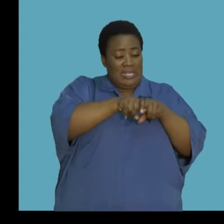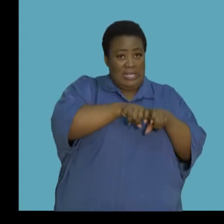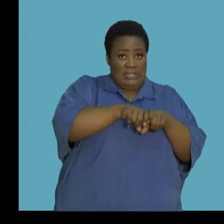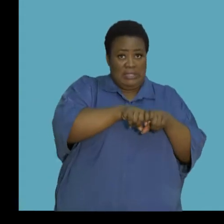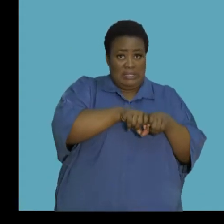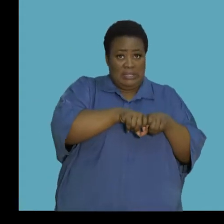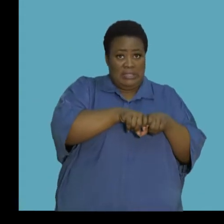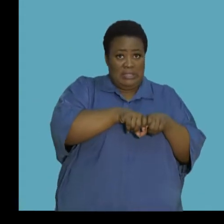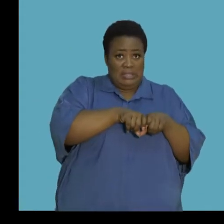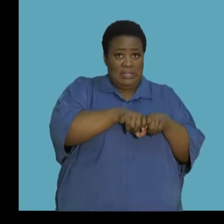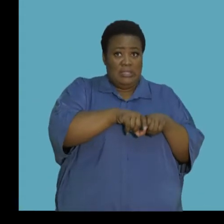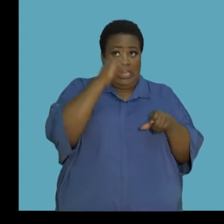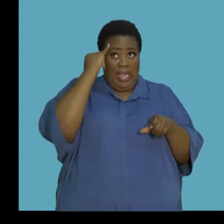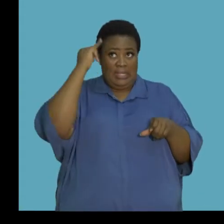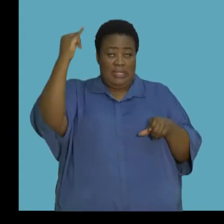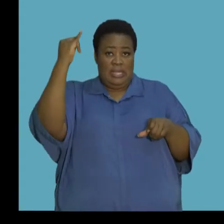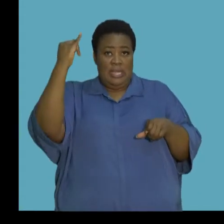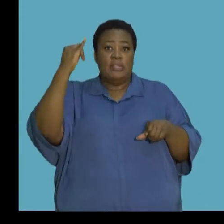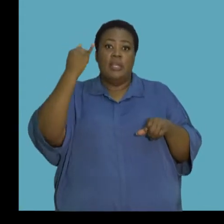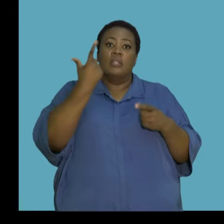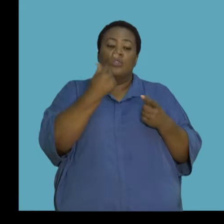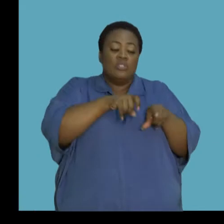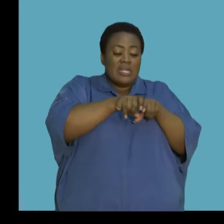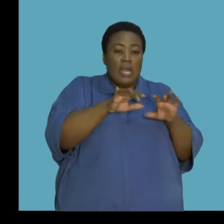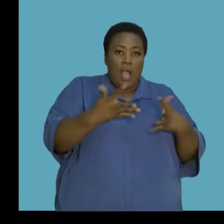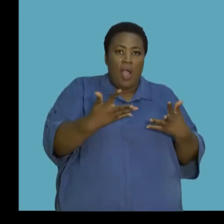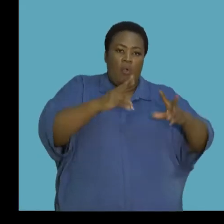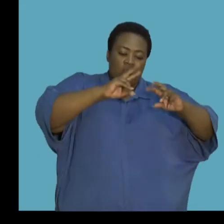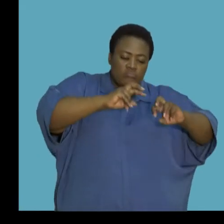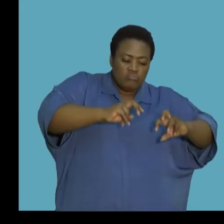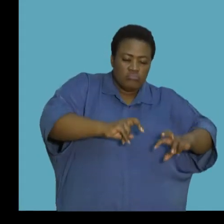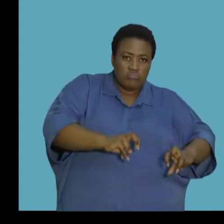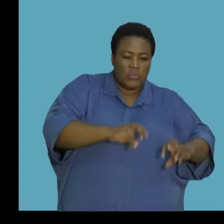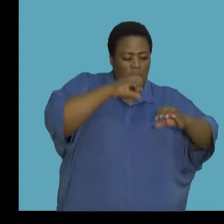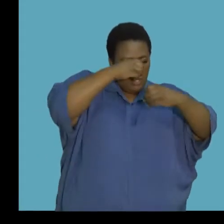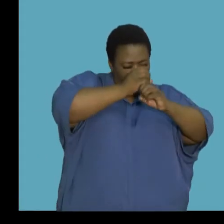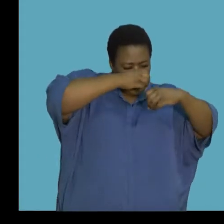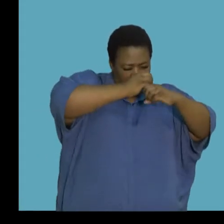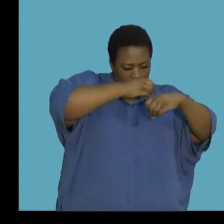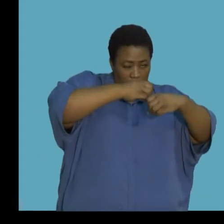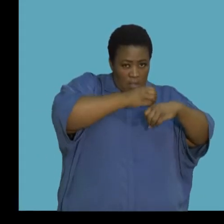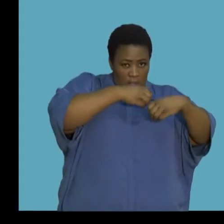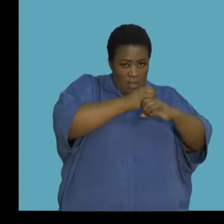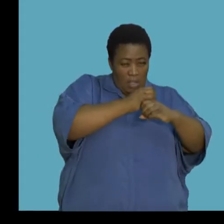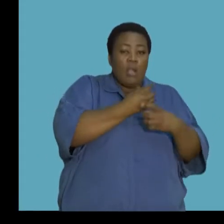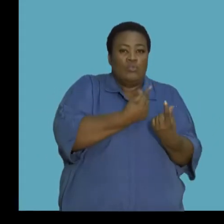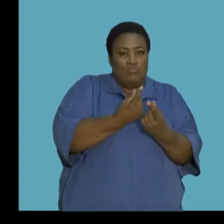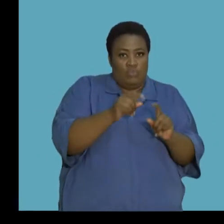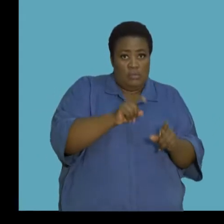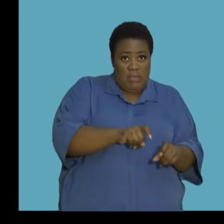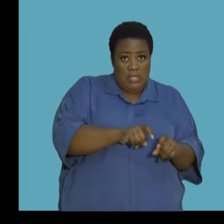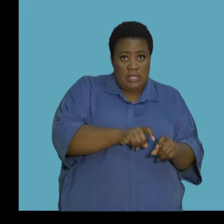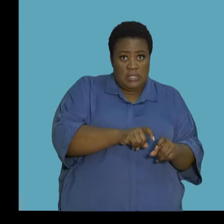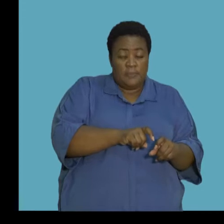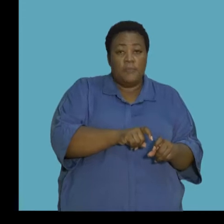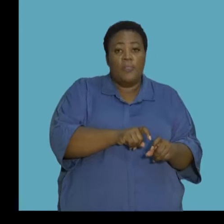We will test the hypothesis, and that's by conducting an investigation. So as I said, you would have to have an experiment set up,